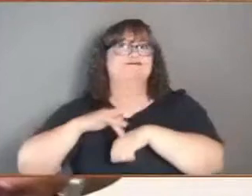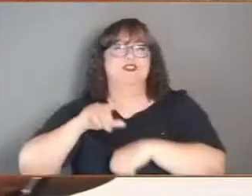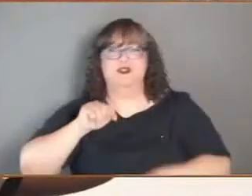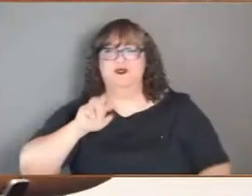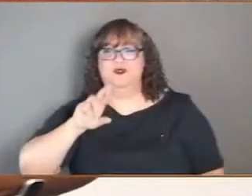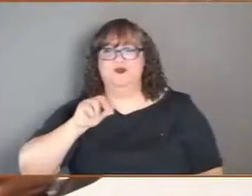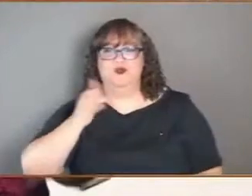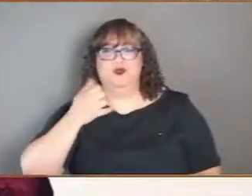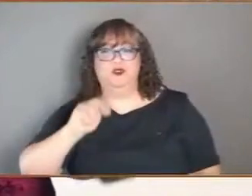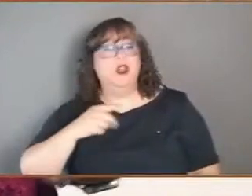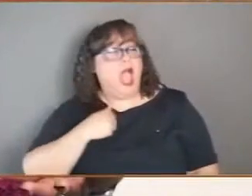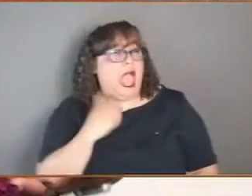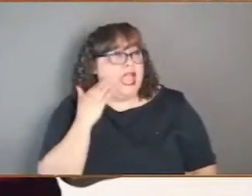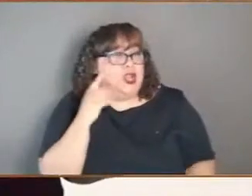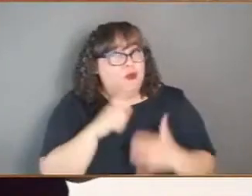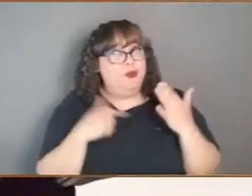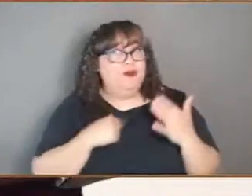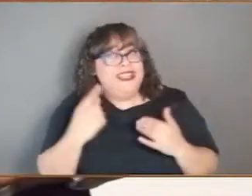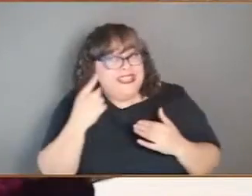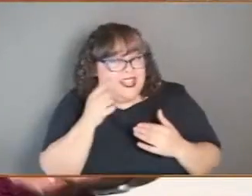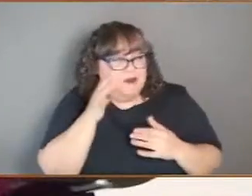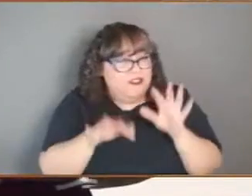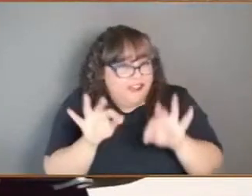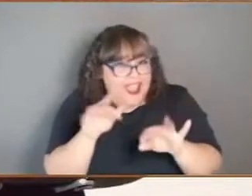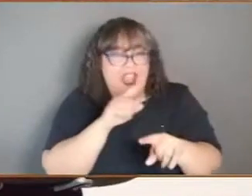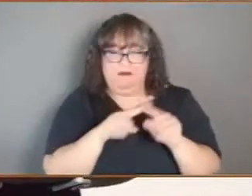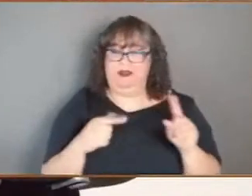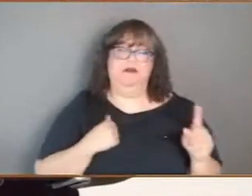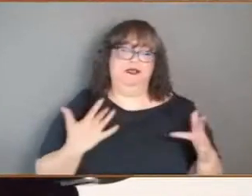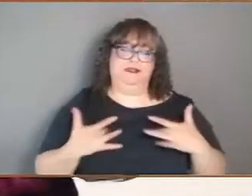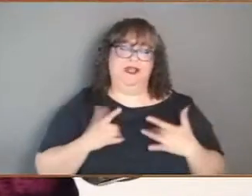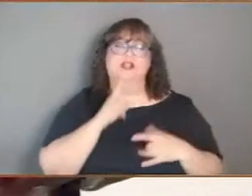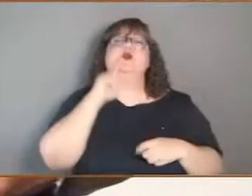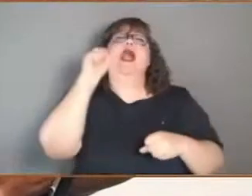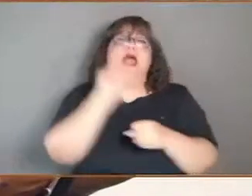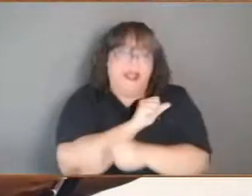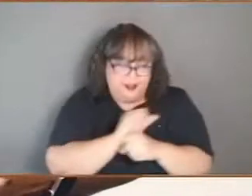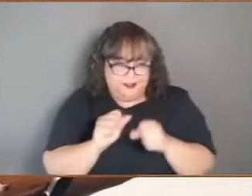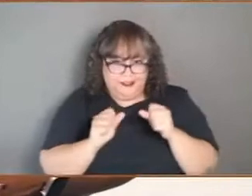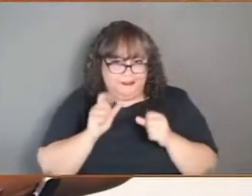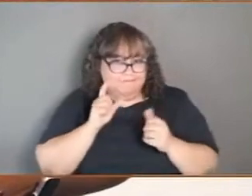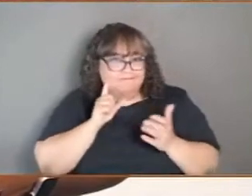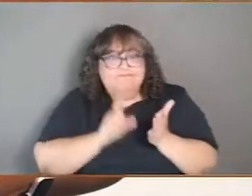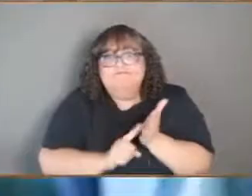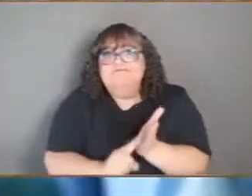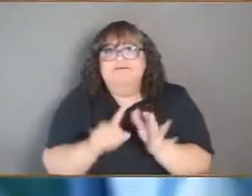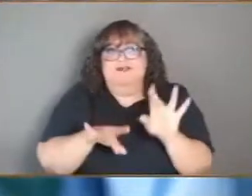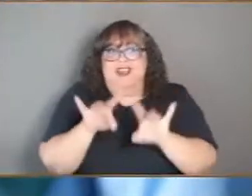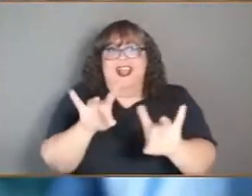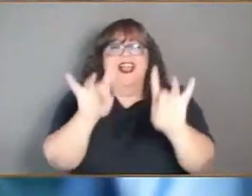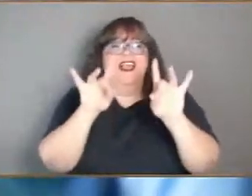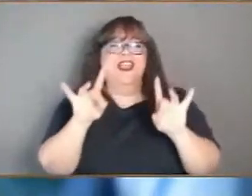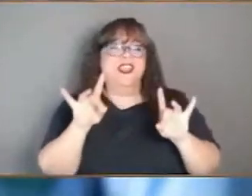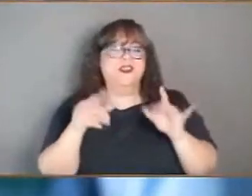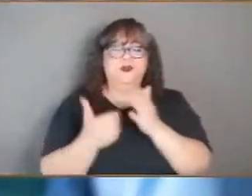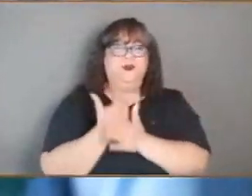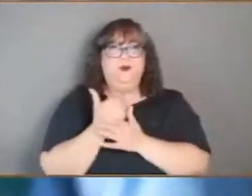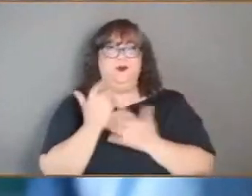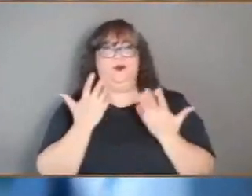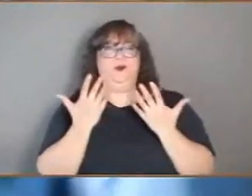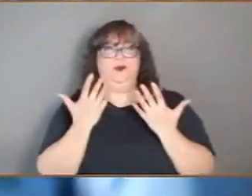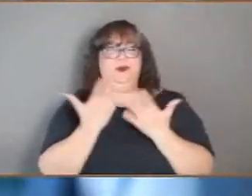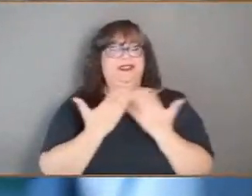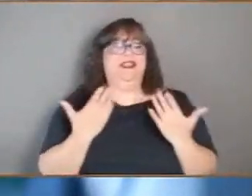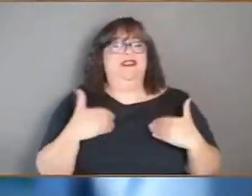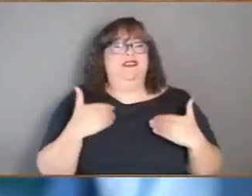find, but I'm excited for the new discoveries, the unexpected. That's what I'm looking forward to. And we'll be following